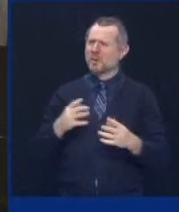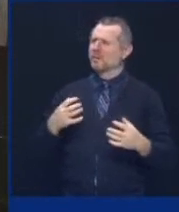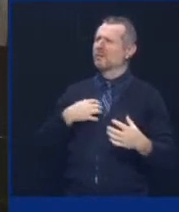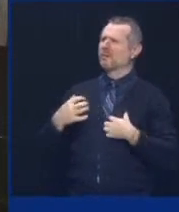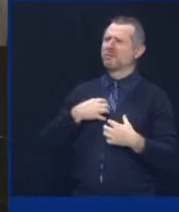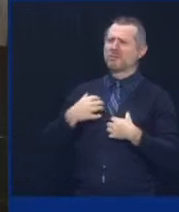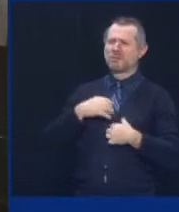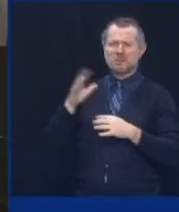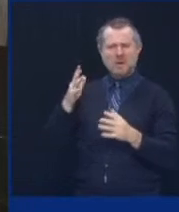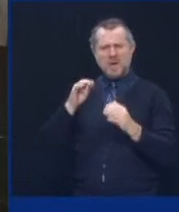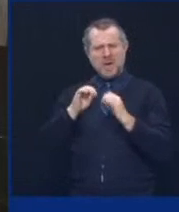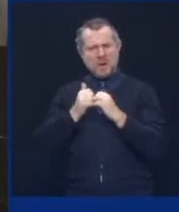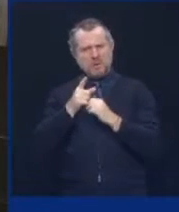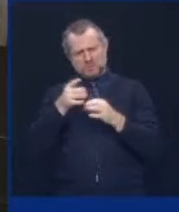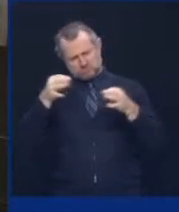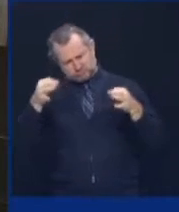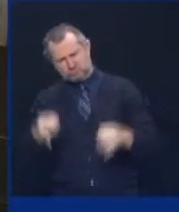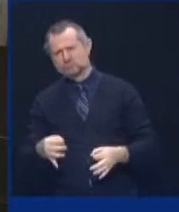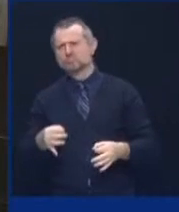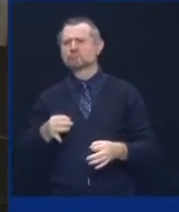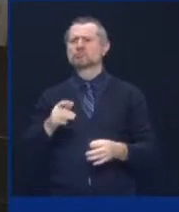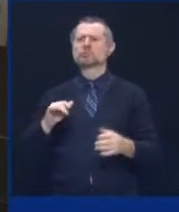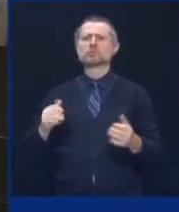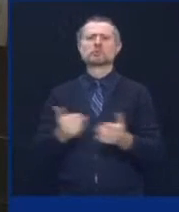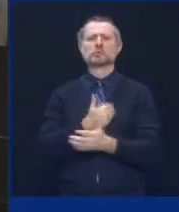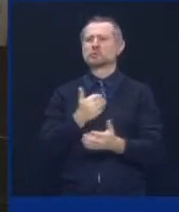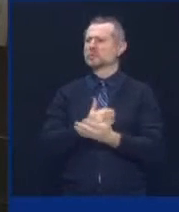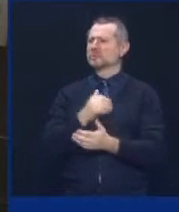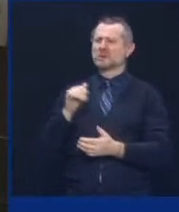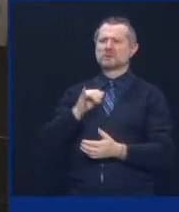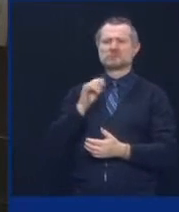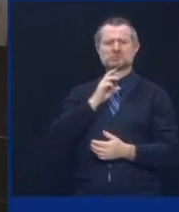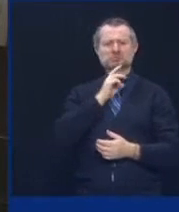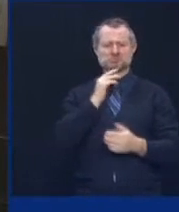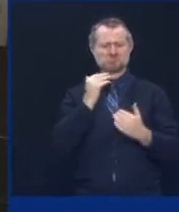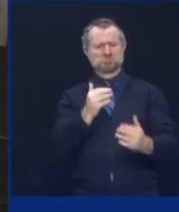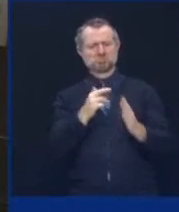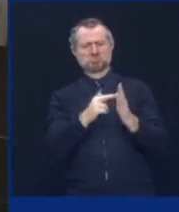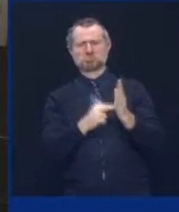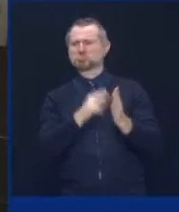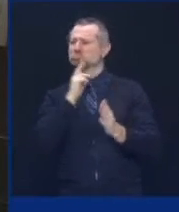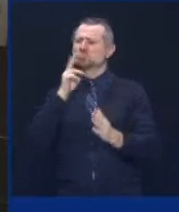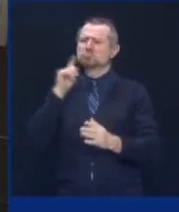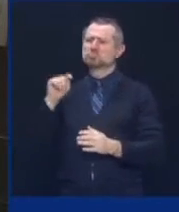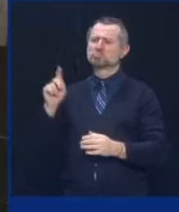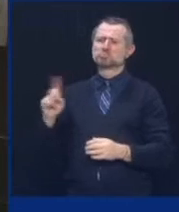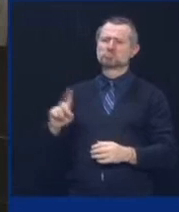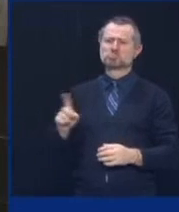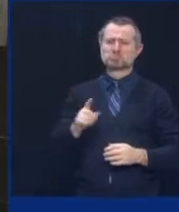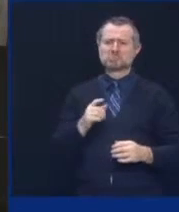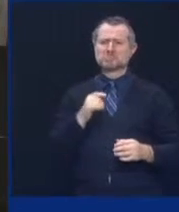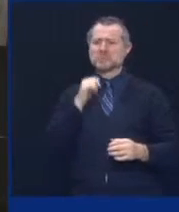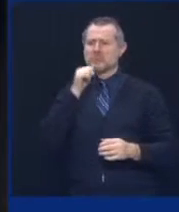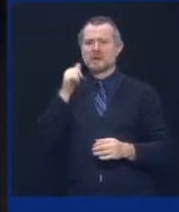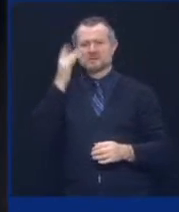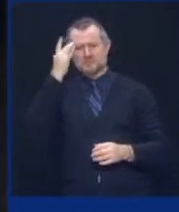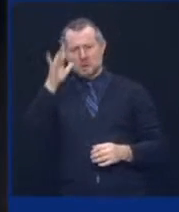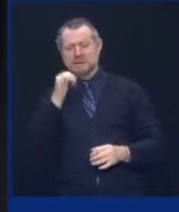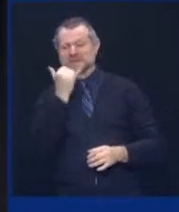first place? Who issued these instructions, and what was the process of realizing it wasn't going to work?